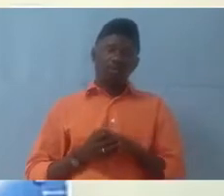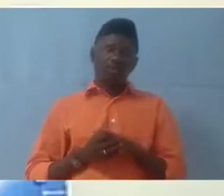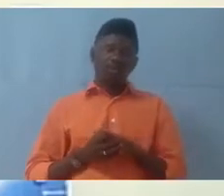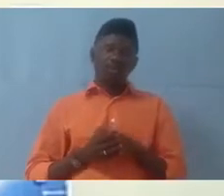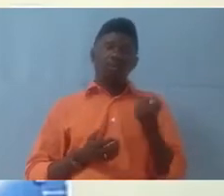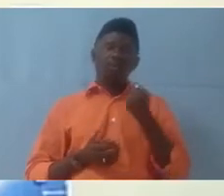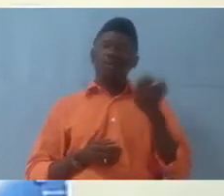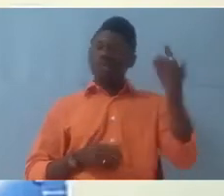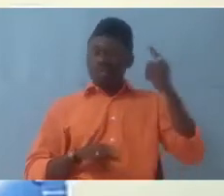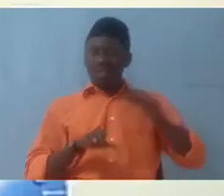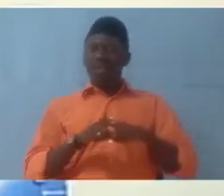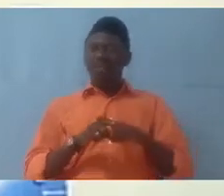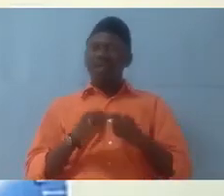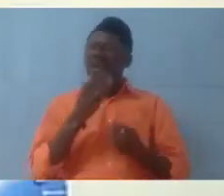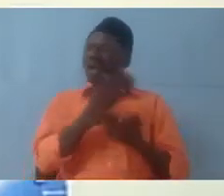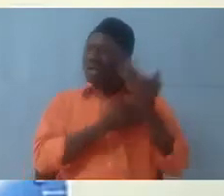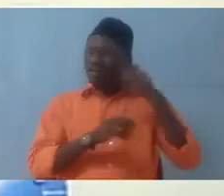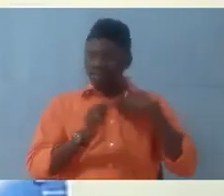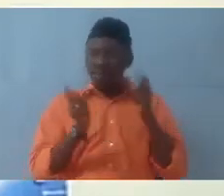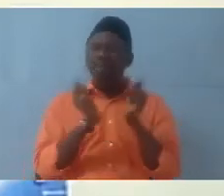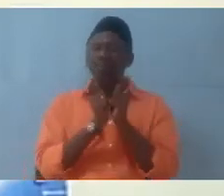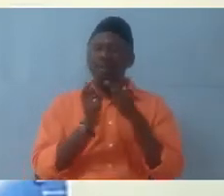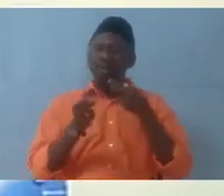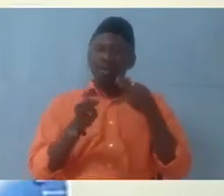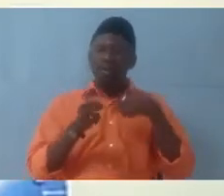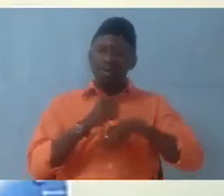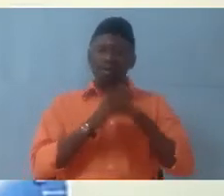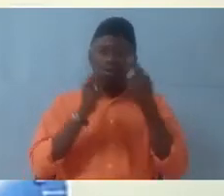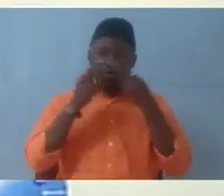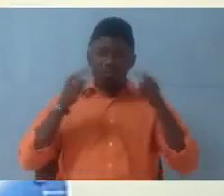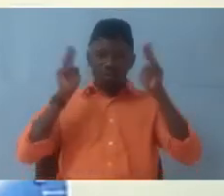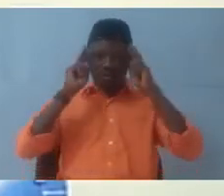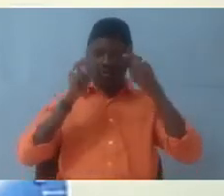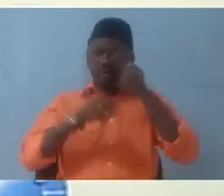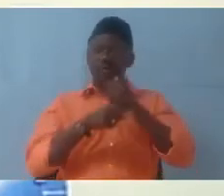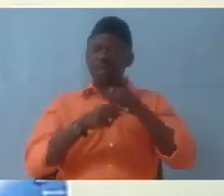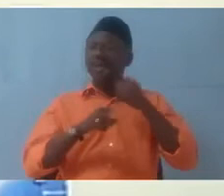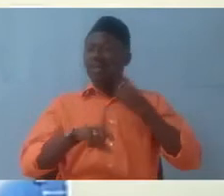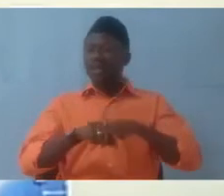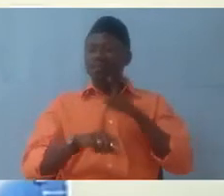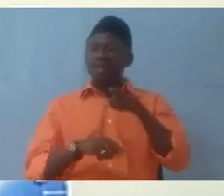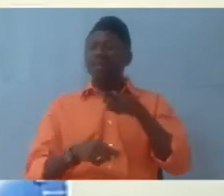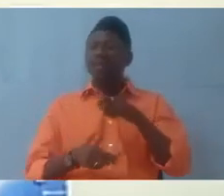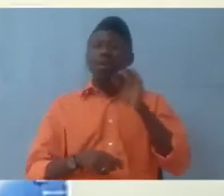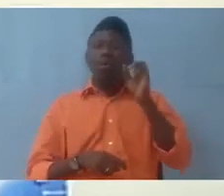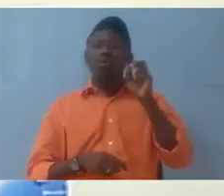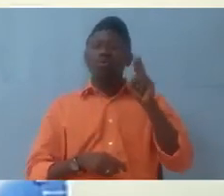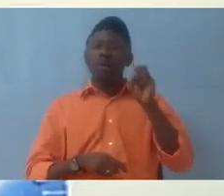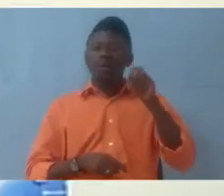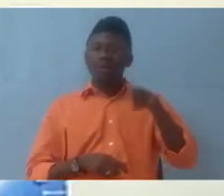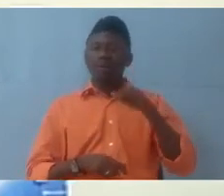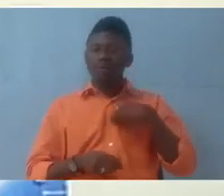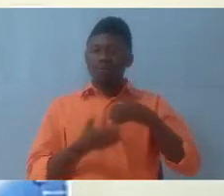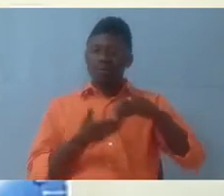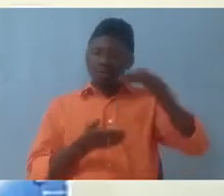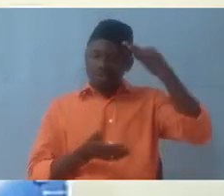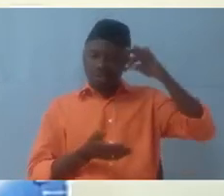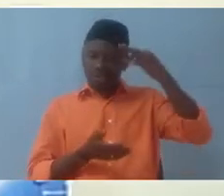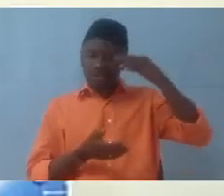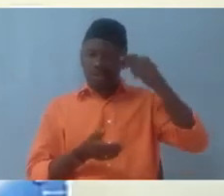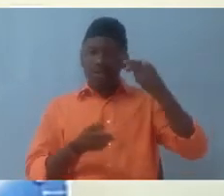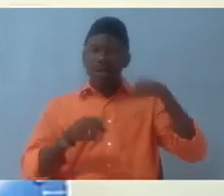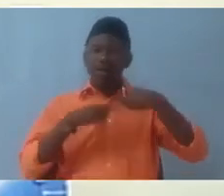the time. Te temen nak fekante nañ ci University bu Gambia ñu ngay jang mu ngay jang law jamono bobu. When I used to go